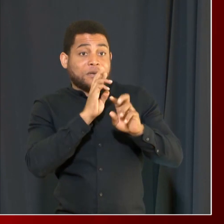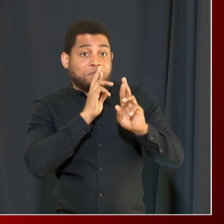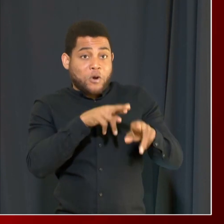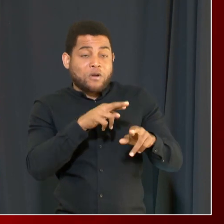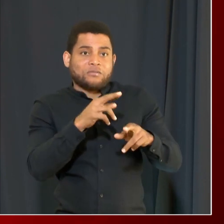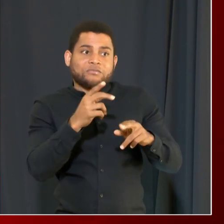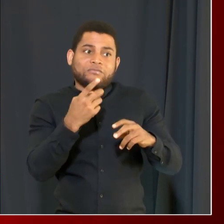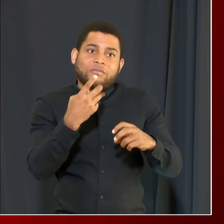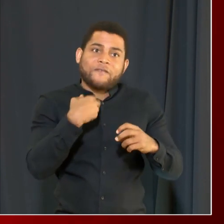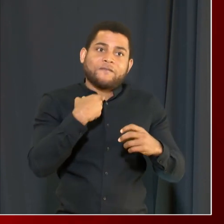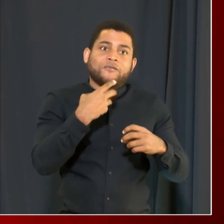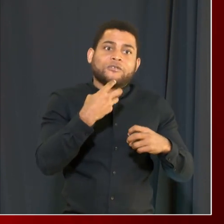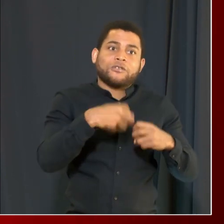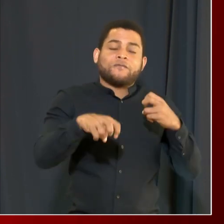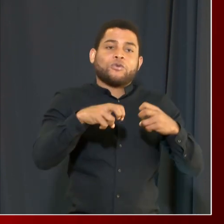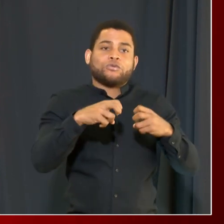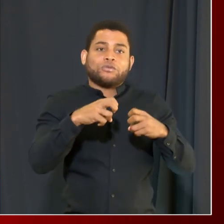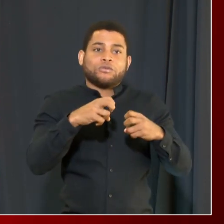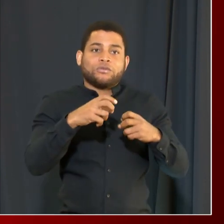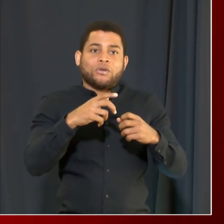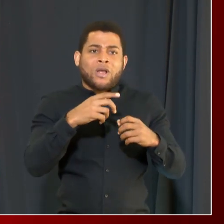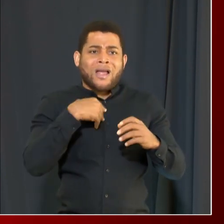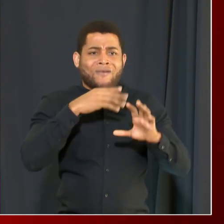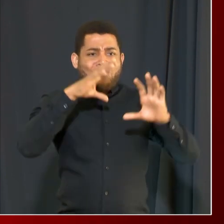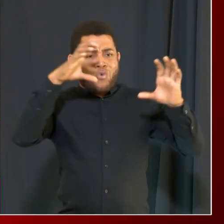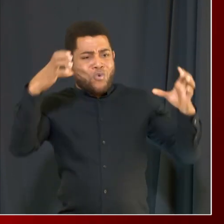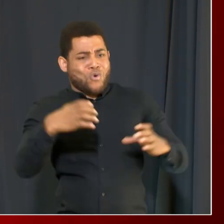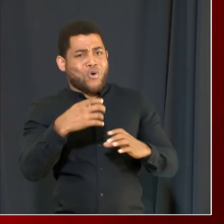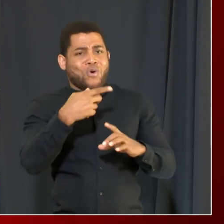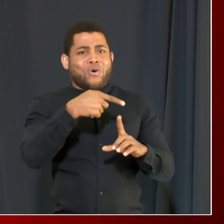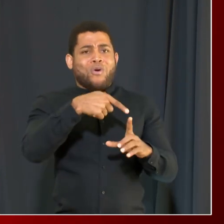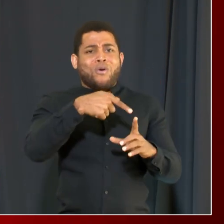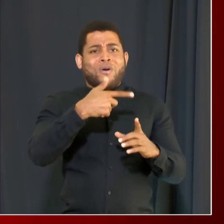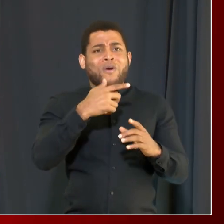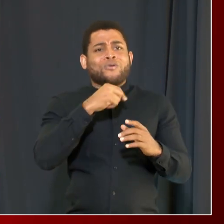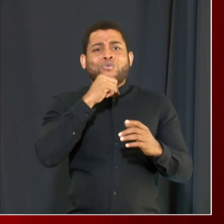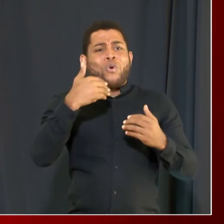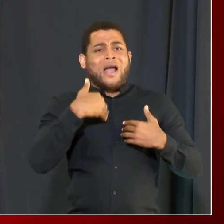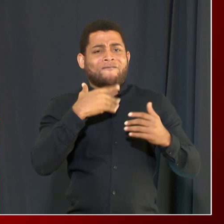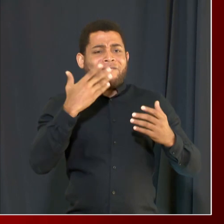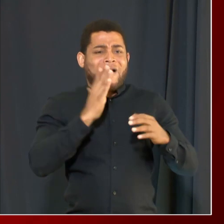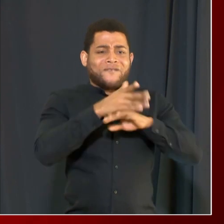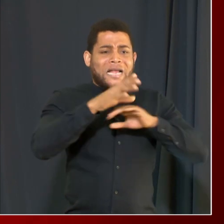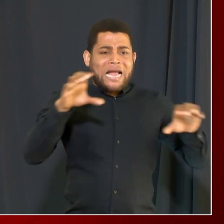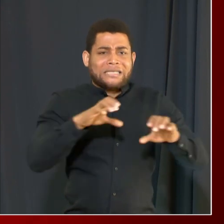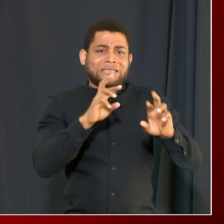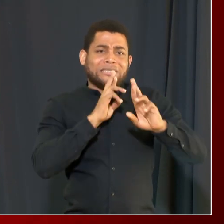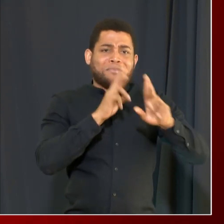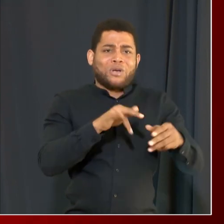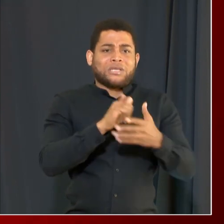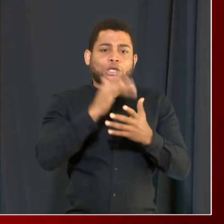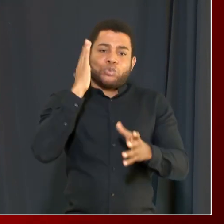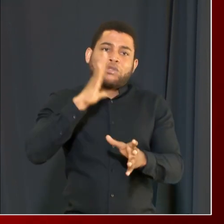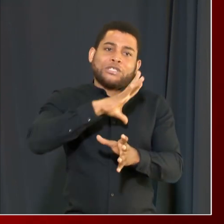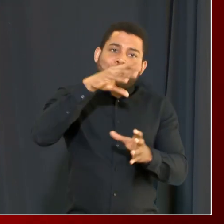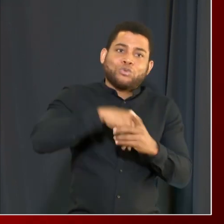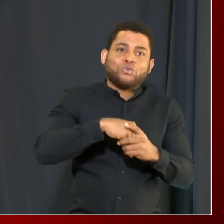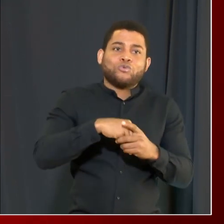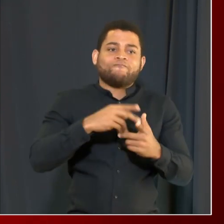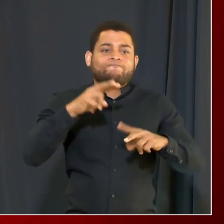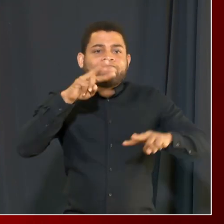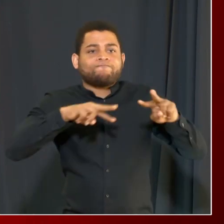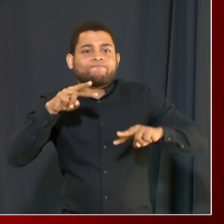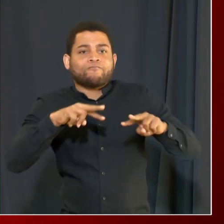holistically, and HCMA does carry out, in this case, an after-action report that will include a look at both the